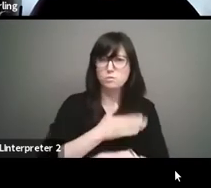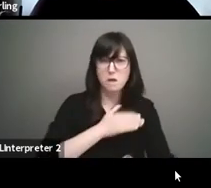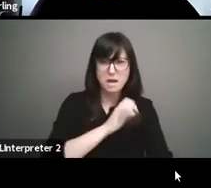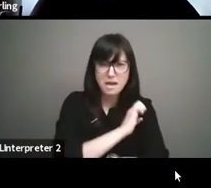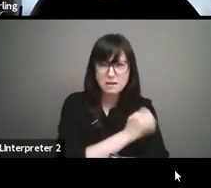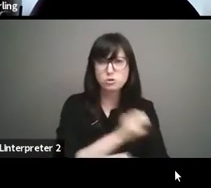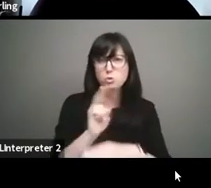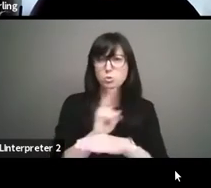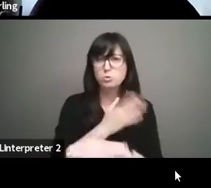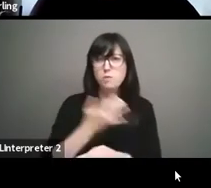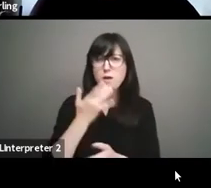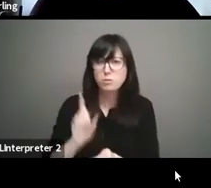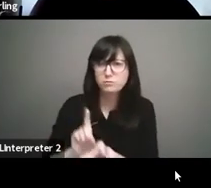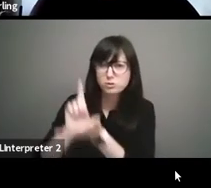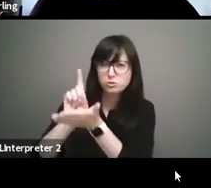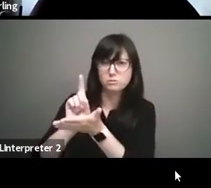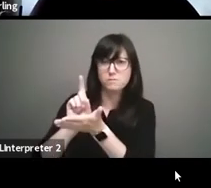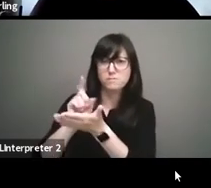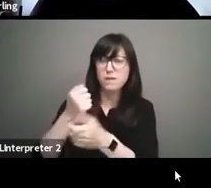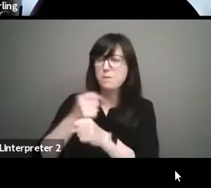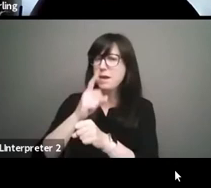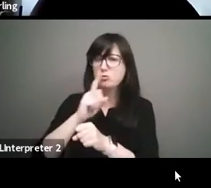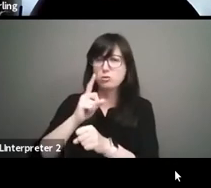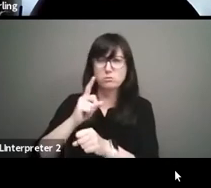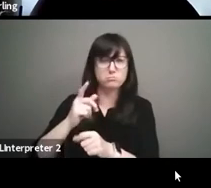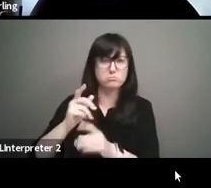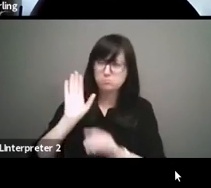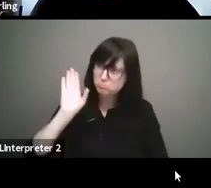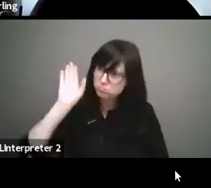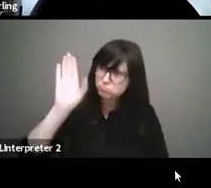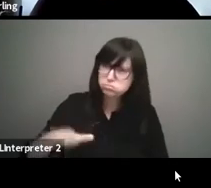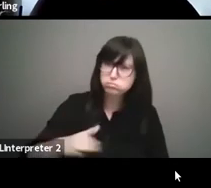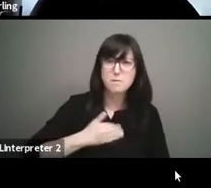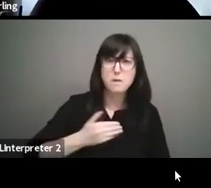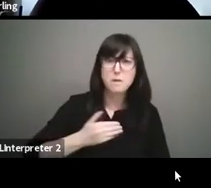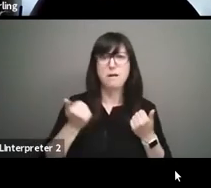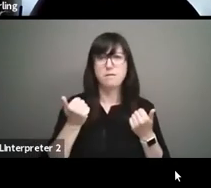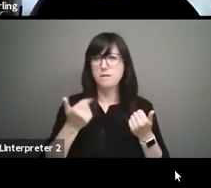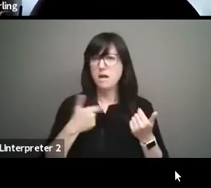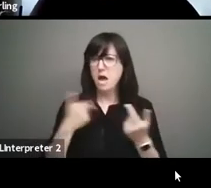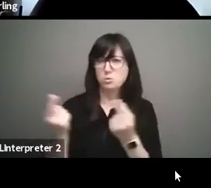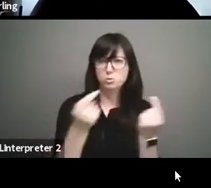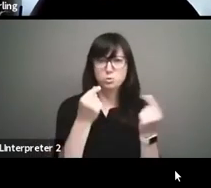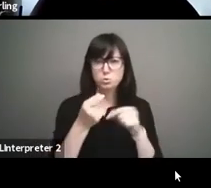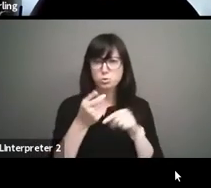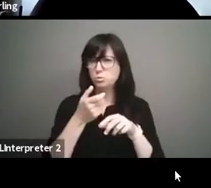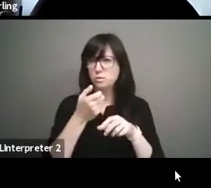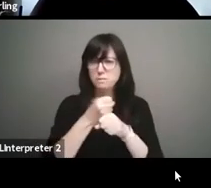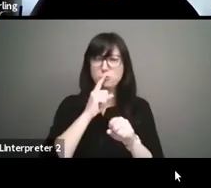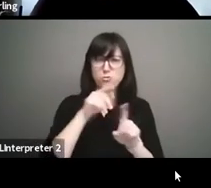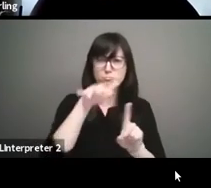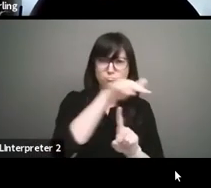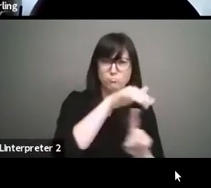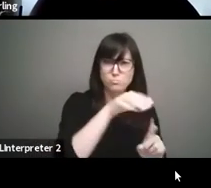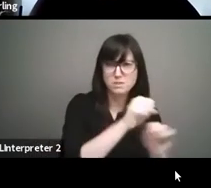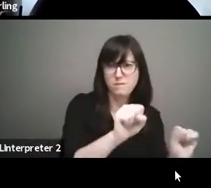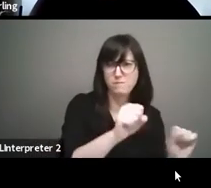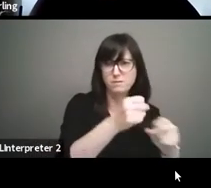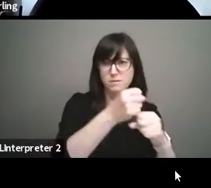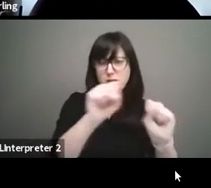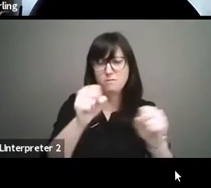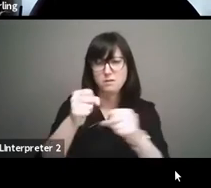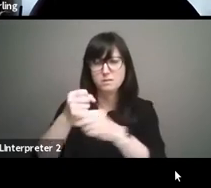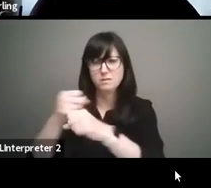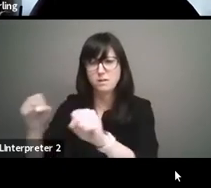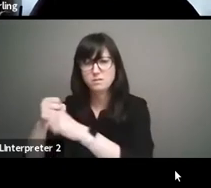sure throughout my life that I can do everything possible to make sure that these safe spaces are created for not